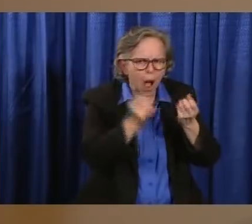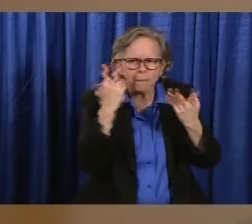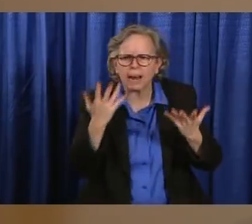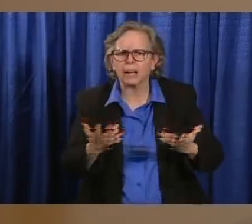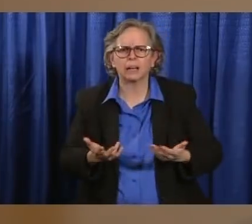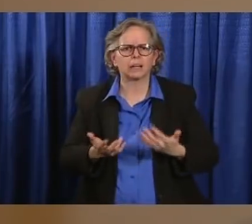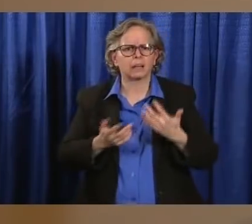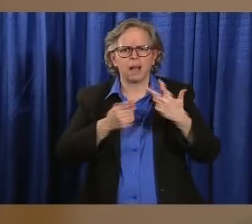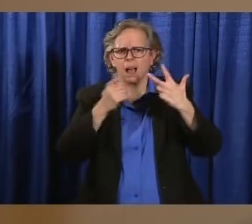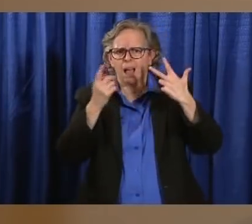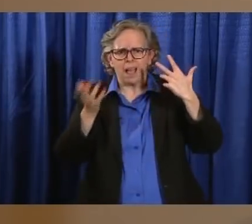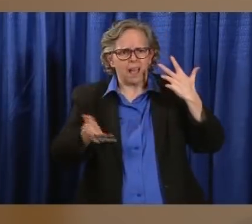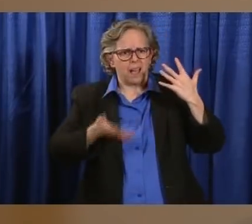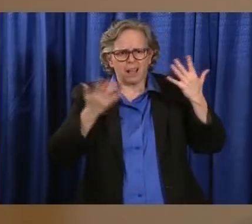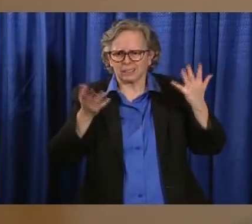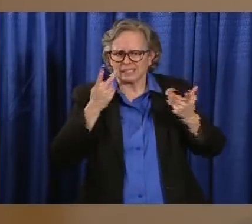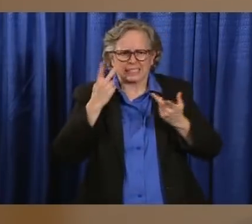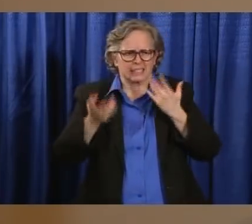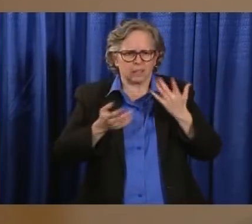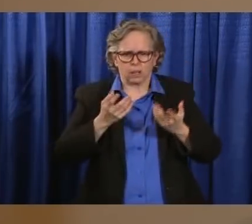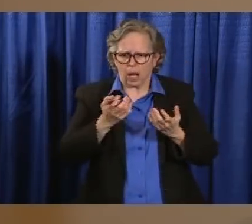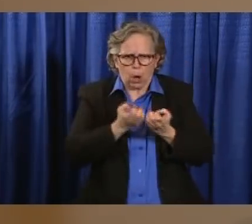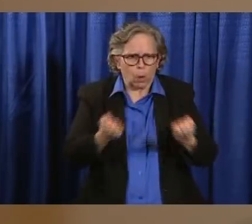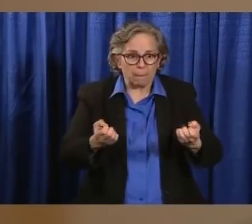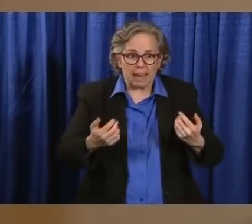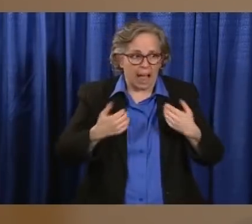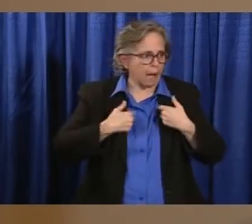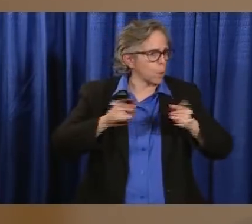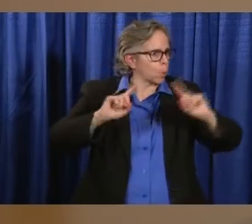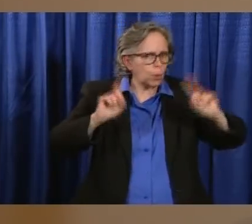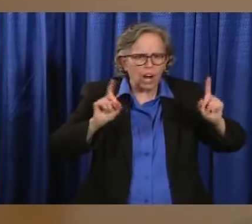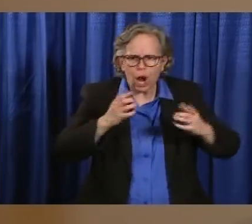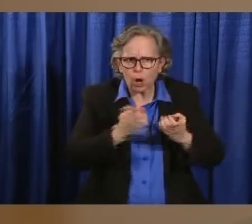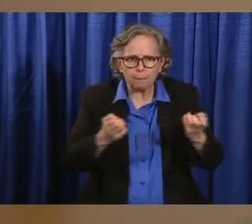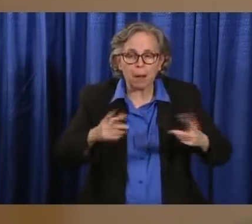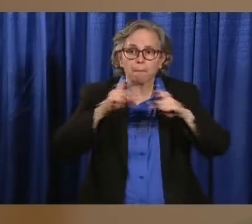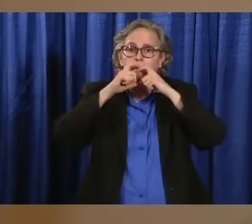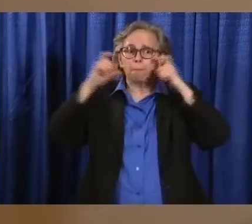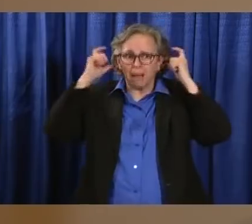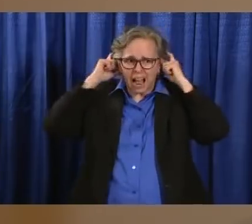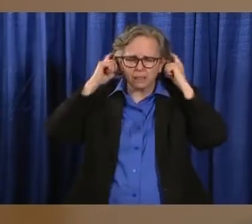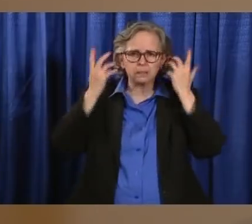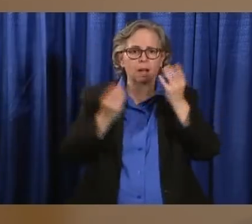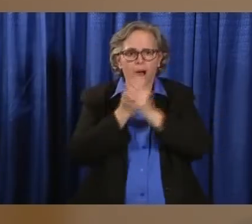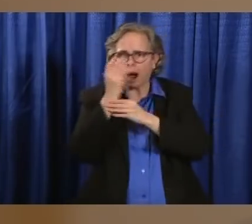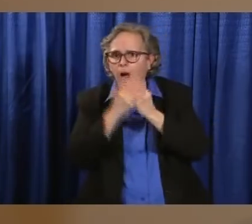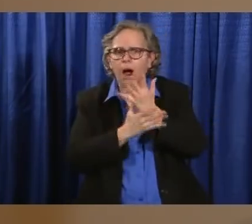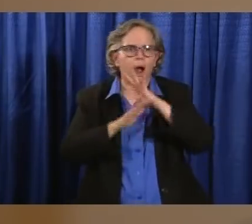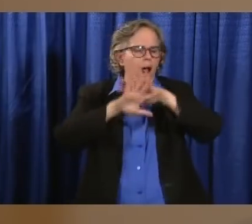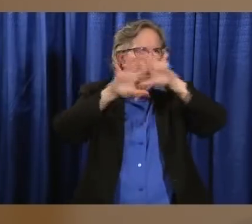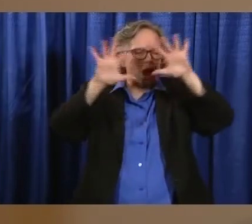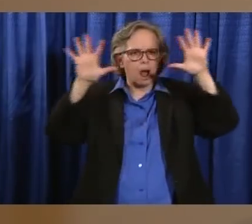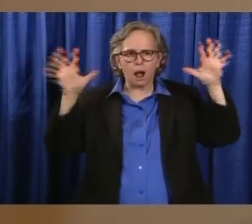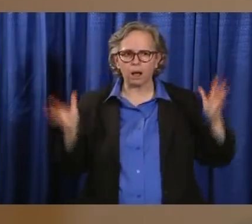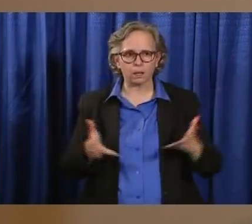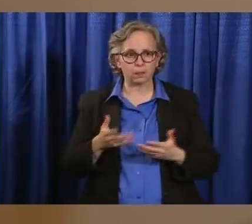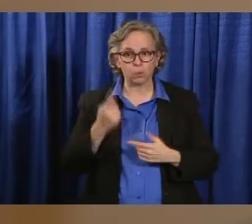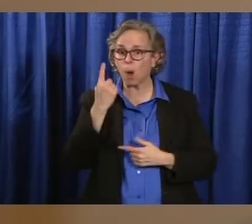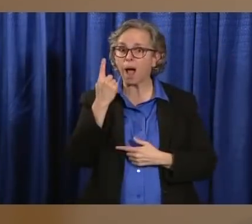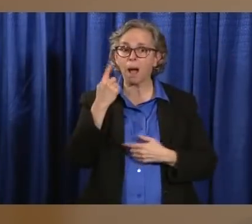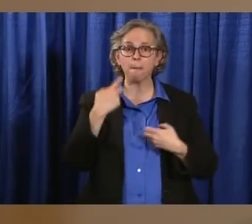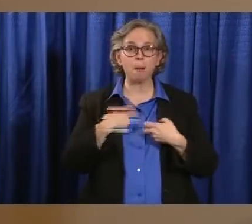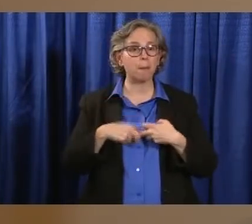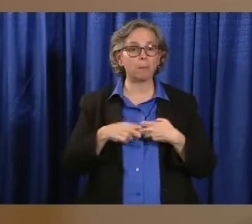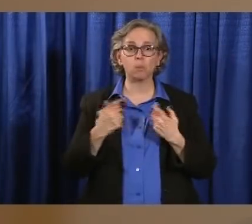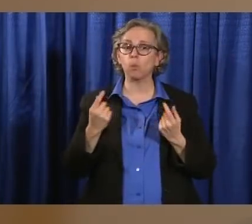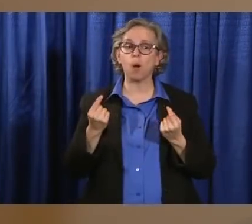trying to get a sense of what equipment in terms of masks are out there, et cetera. One of the troubles we have is that system doesn't actually